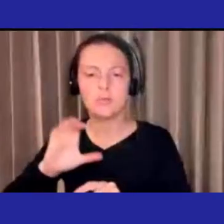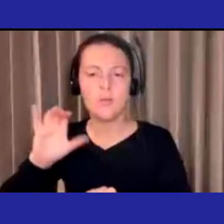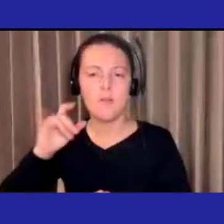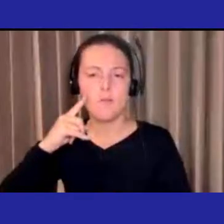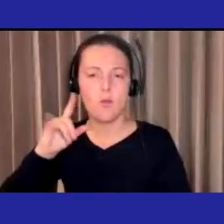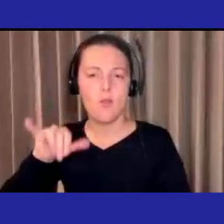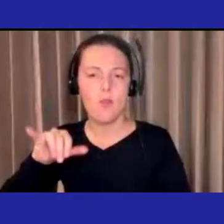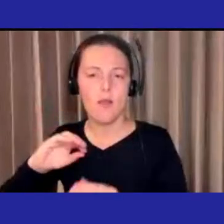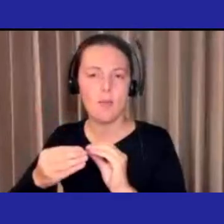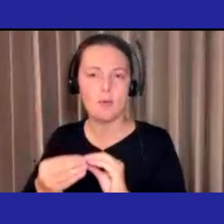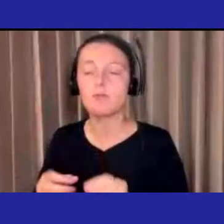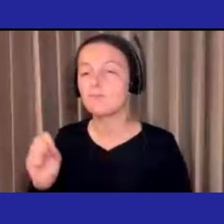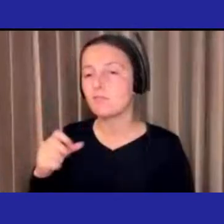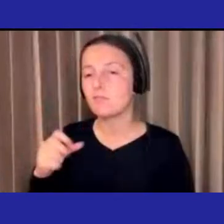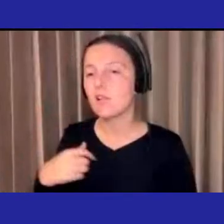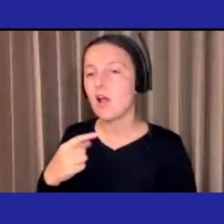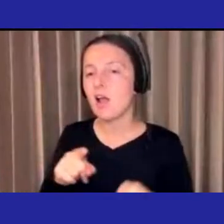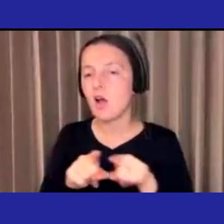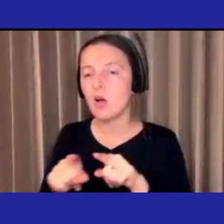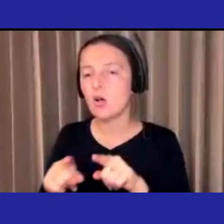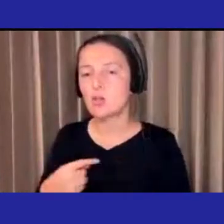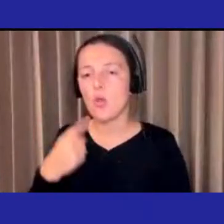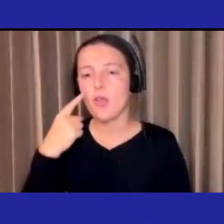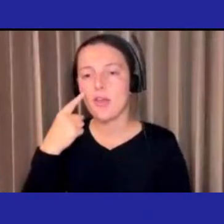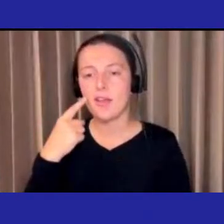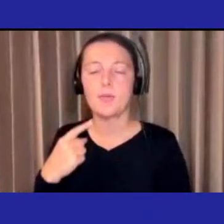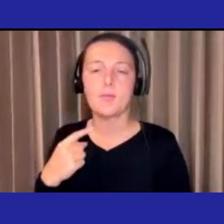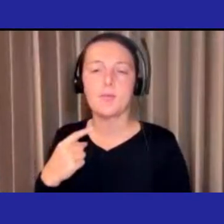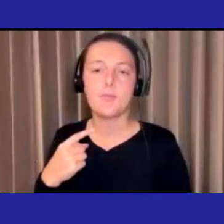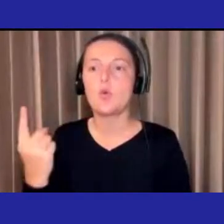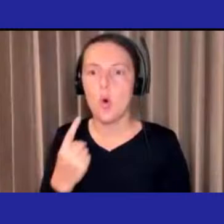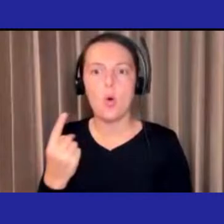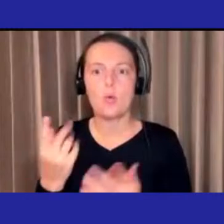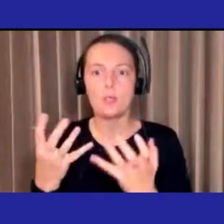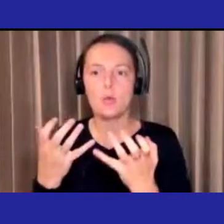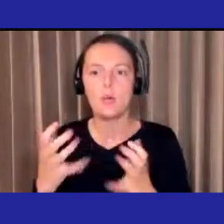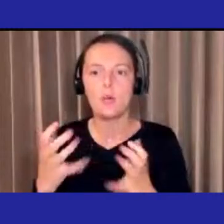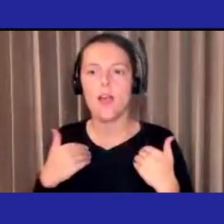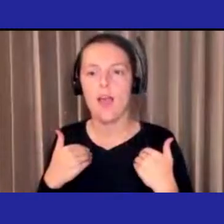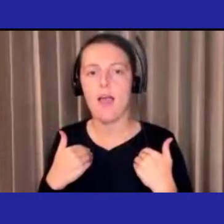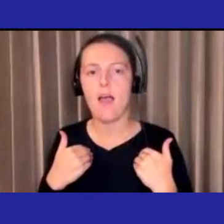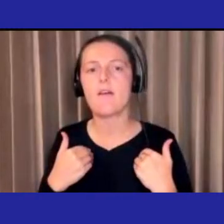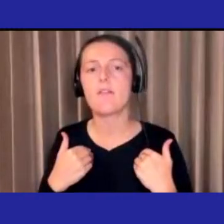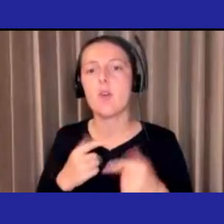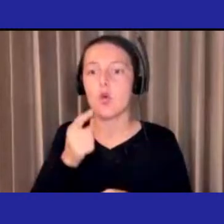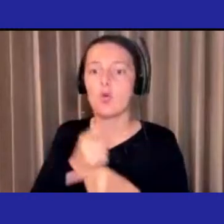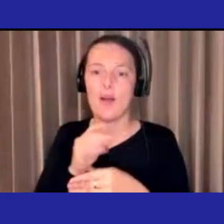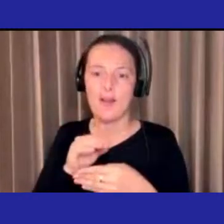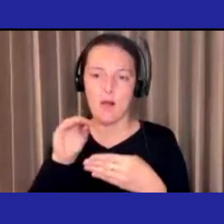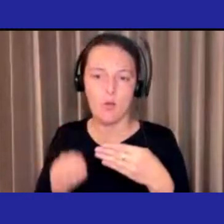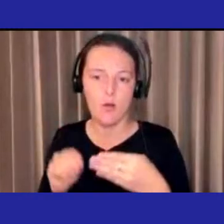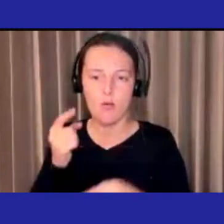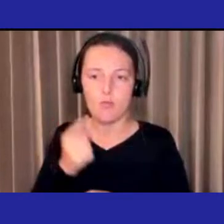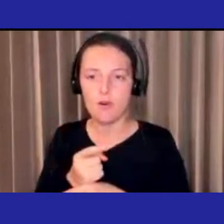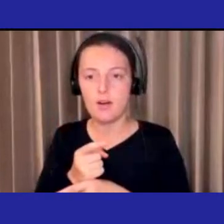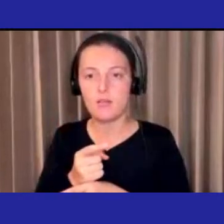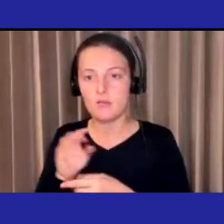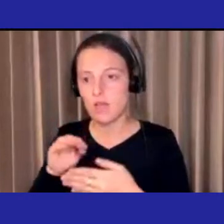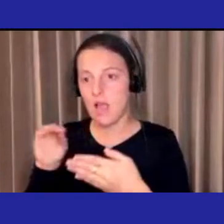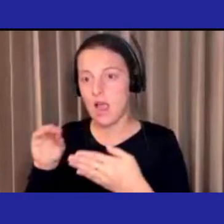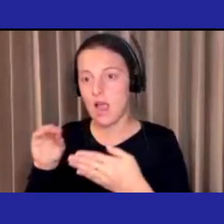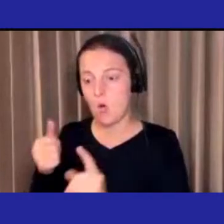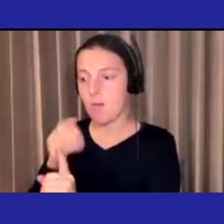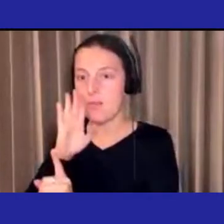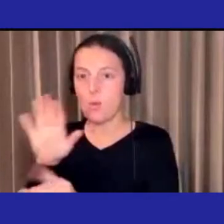think, you always want to have the right outcome, right? The outcome that brings the most value. And at least from what